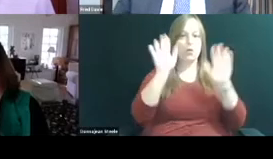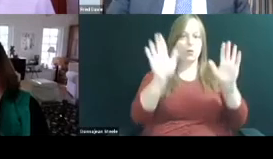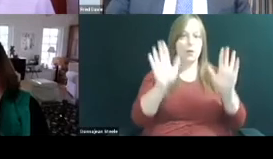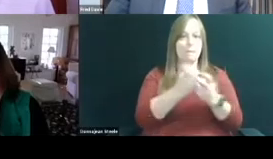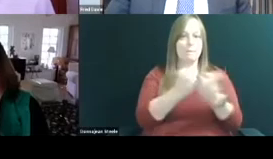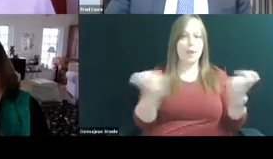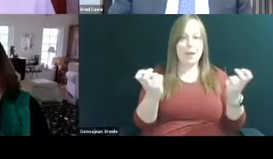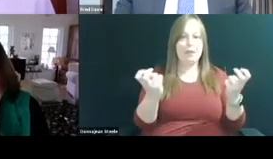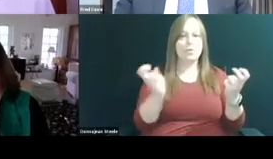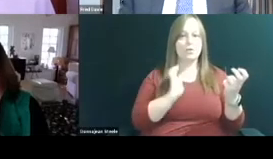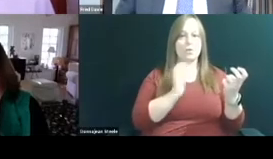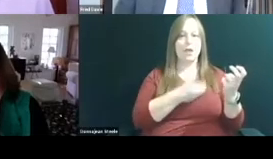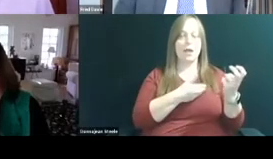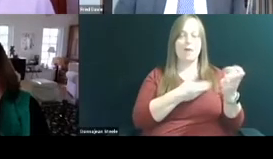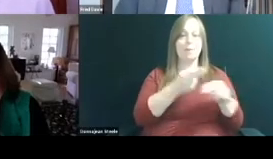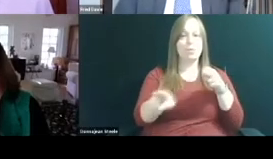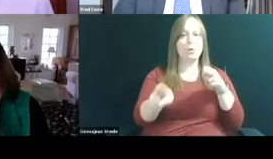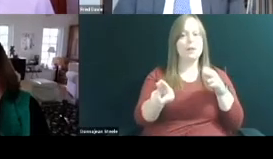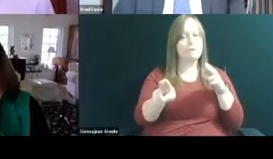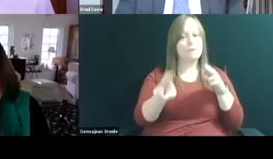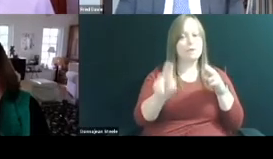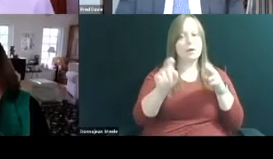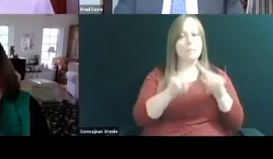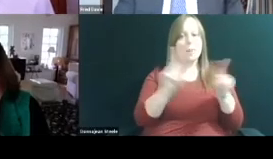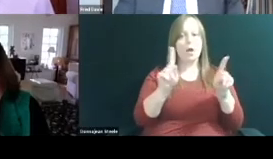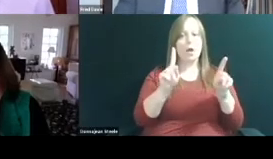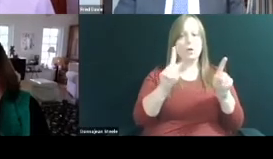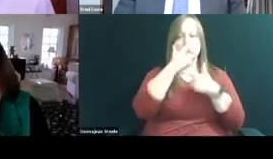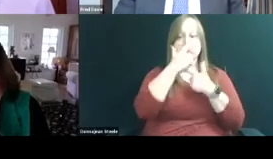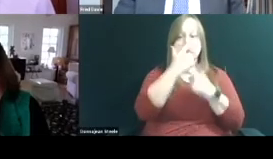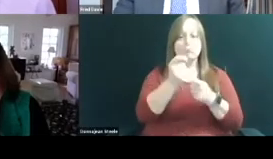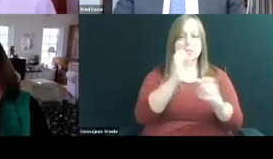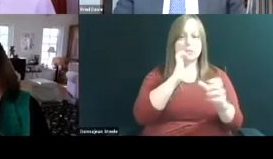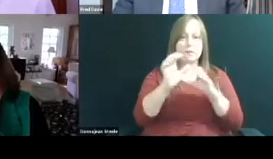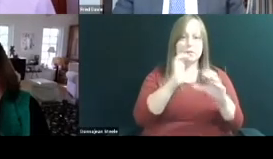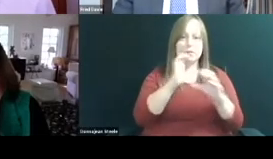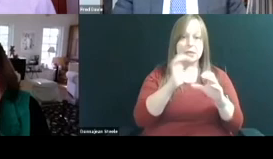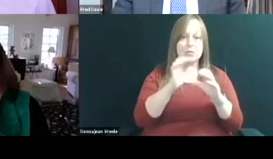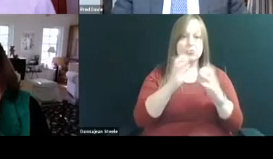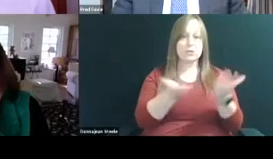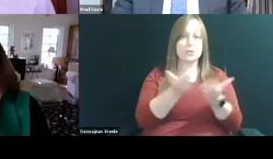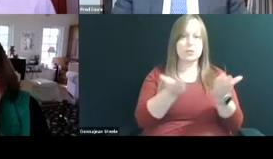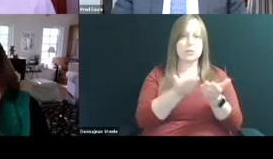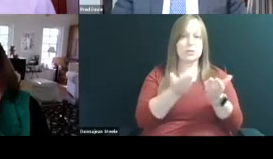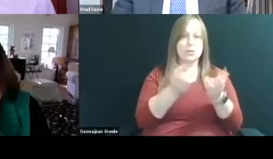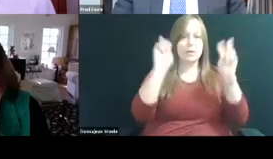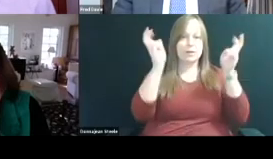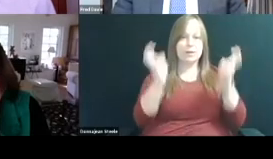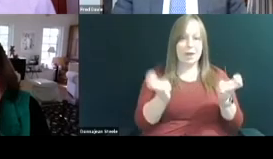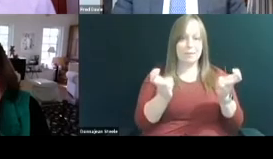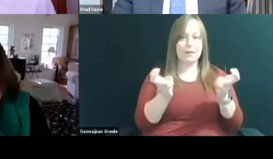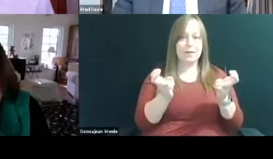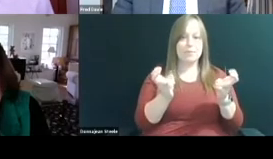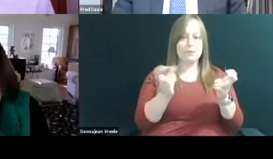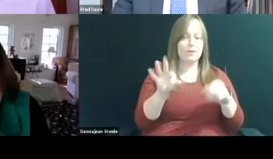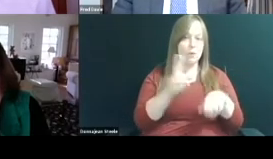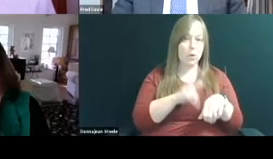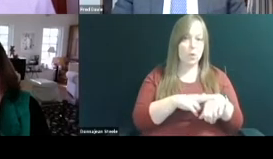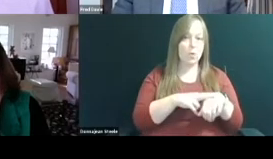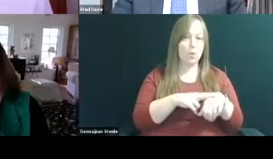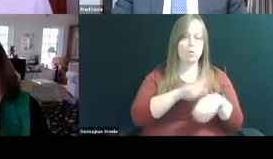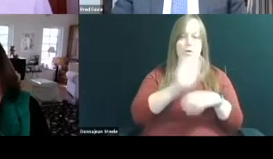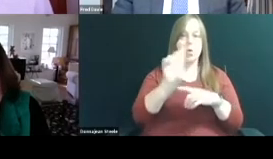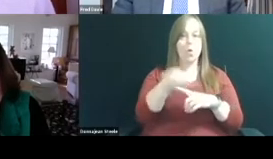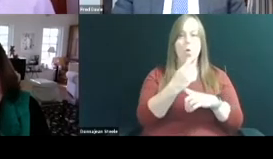panelists. We're going to have a fairly brief, but I'm sure very interesting conversation here on the topics at hand, which of course are